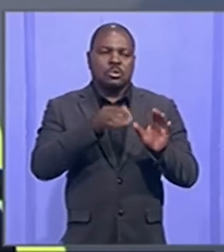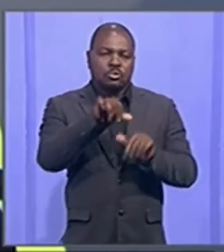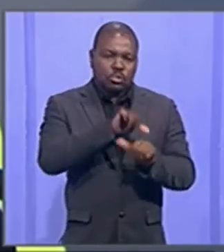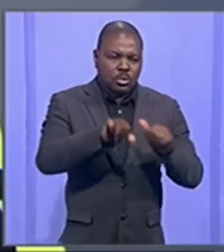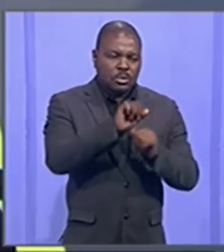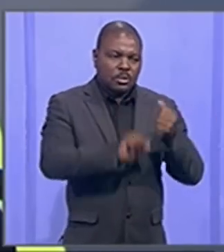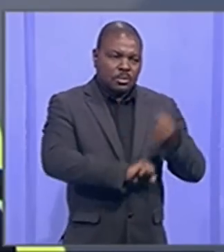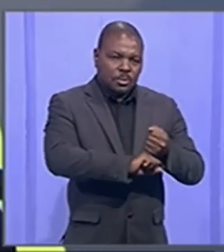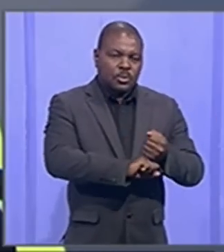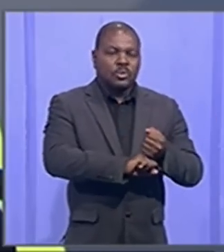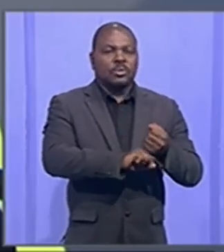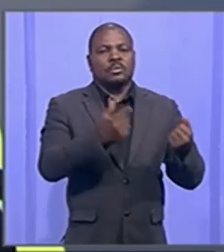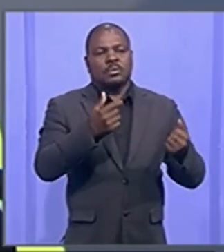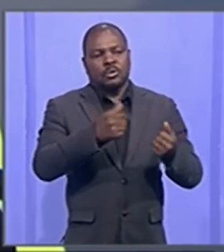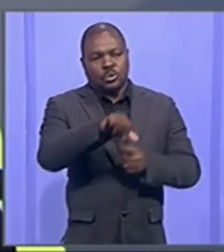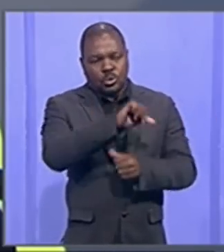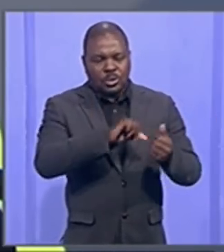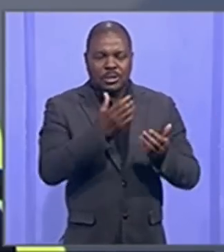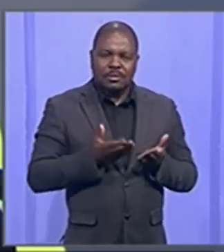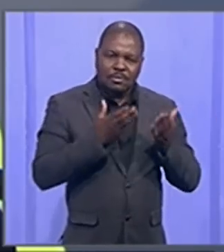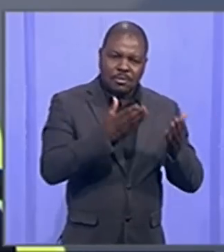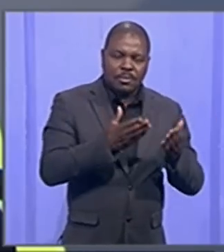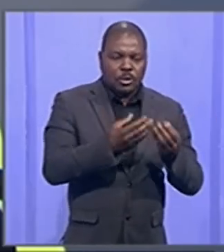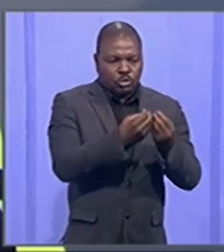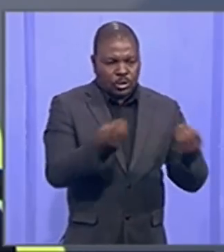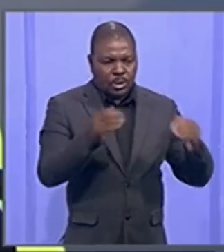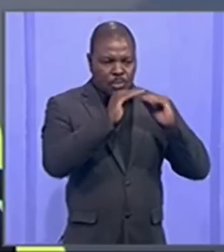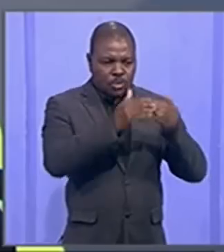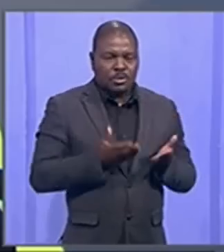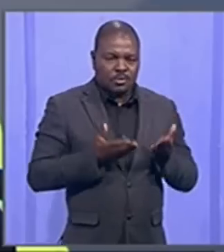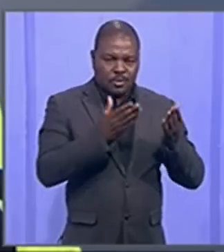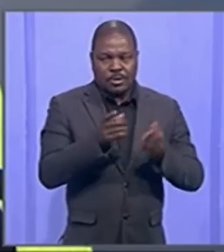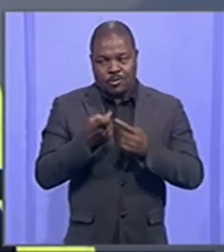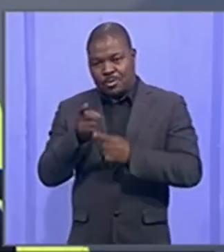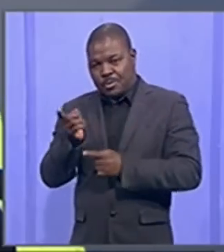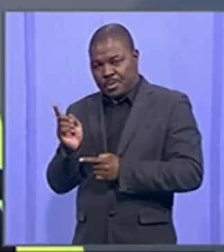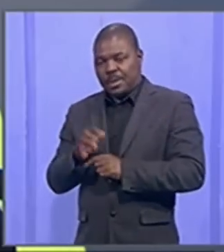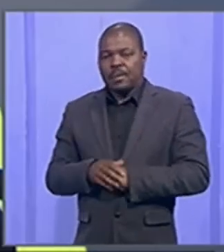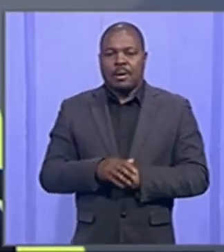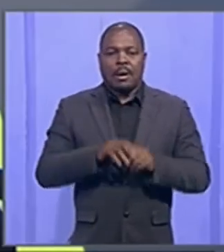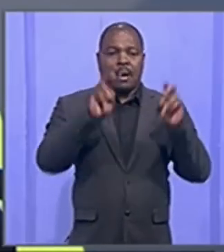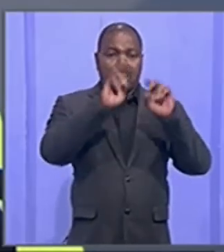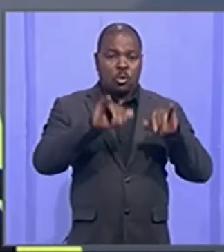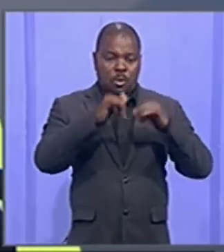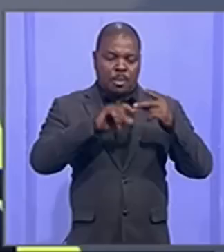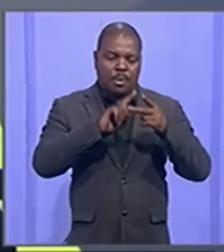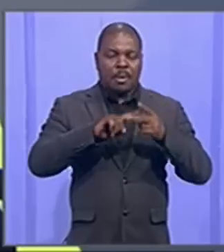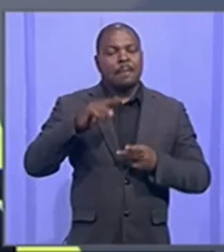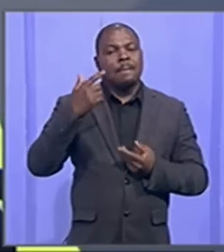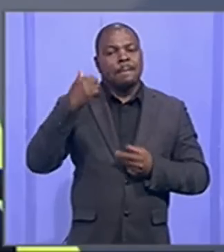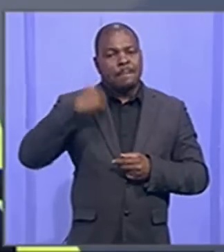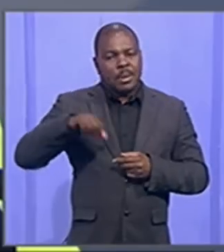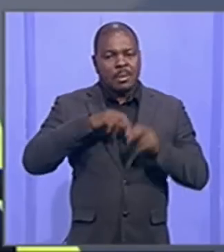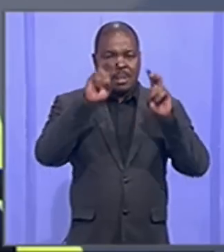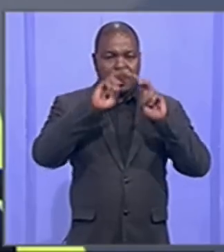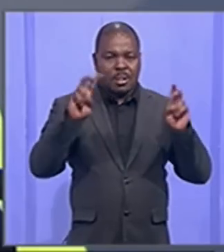social support, social welfare services, and child protection services. Both ESCOM and Municipal Electrical